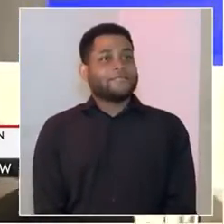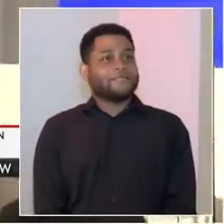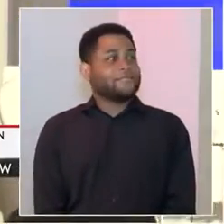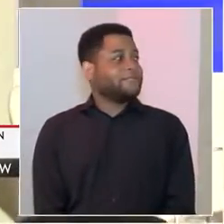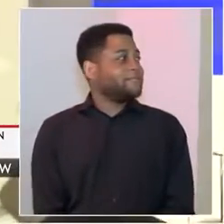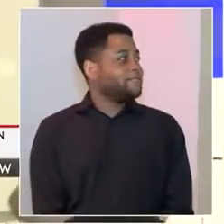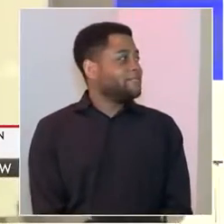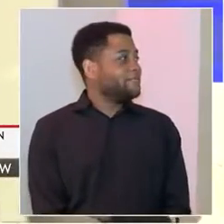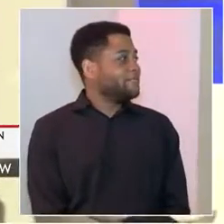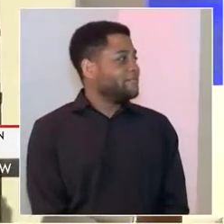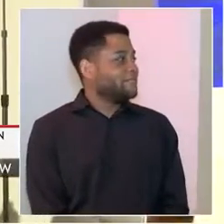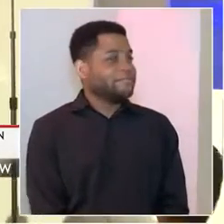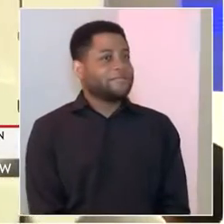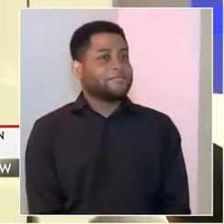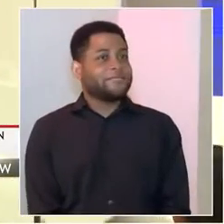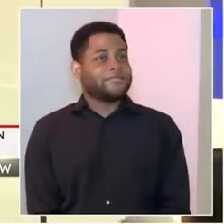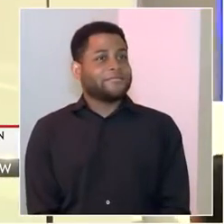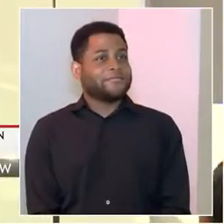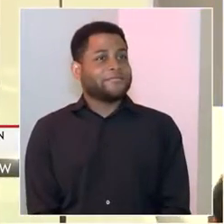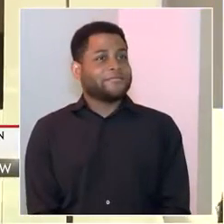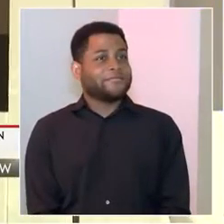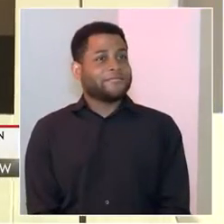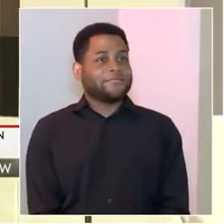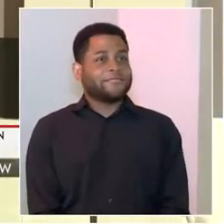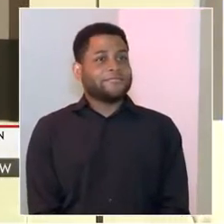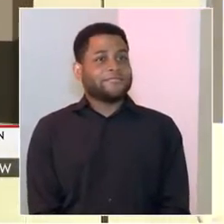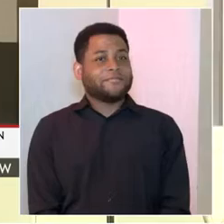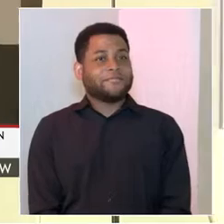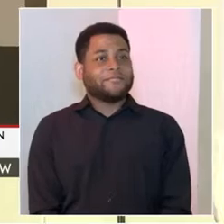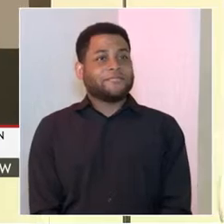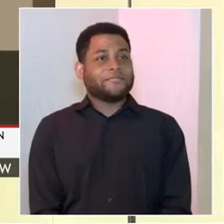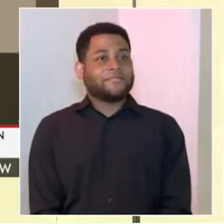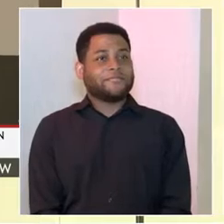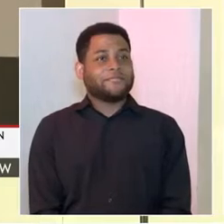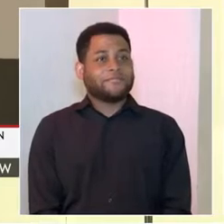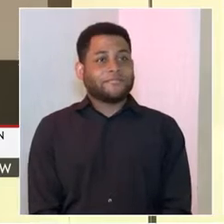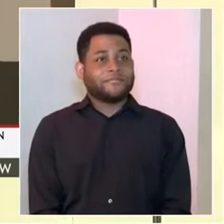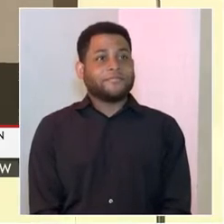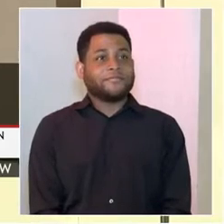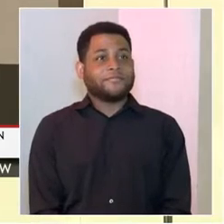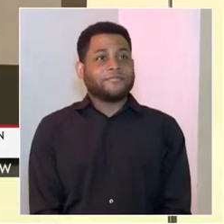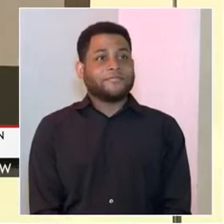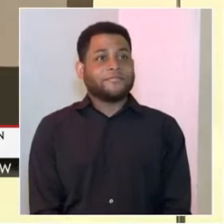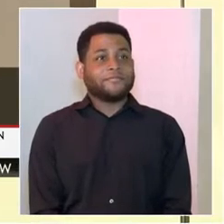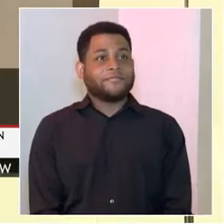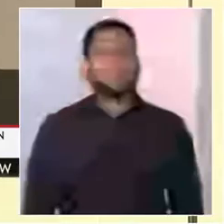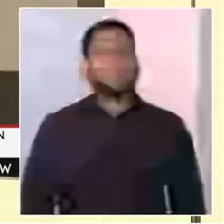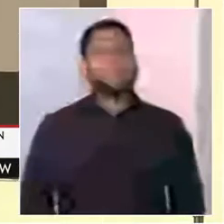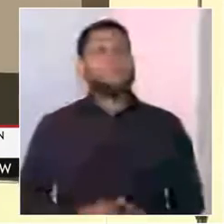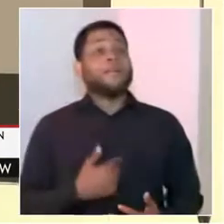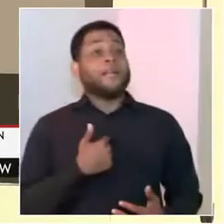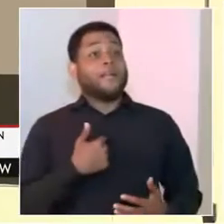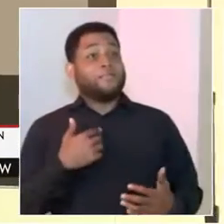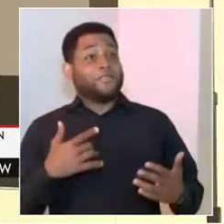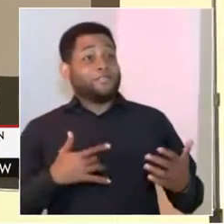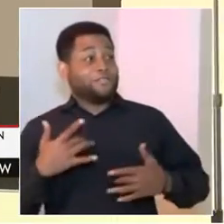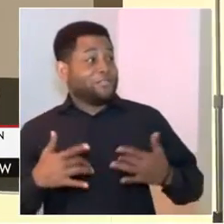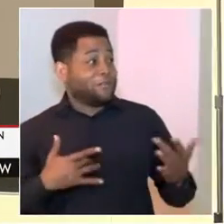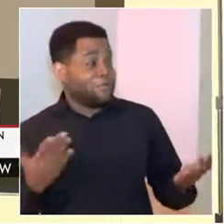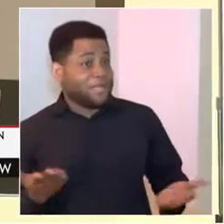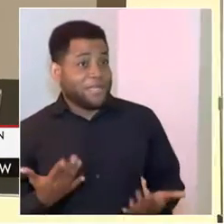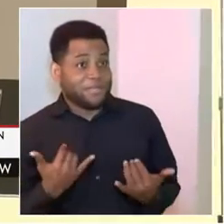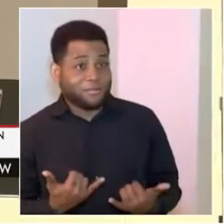Well, greetings, everyone. I am just really delighted to be here today. I want to acknowledge